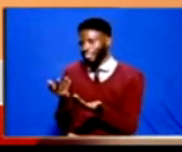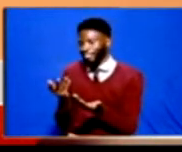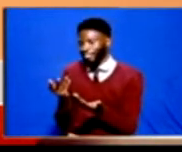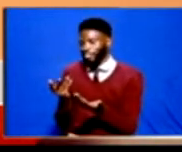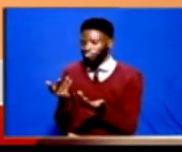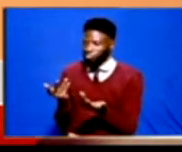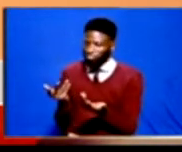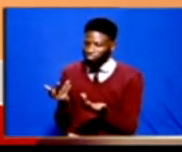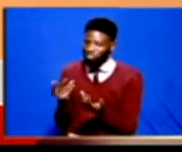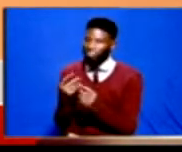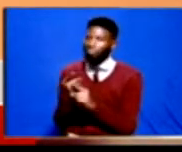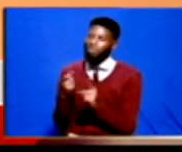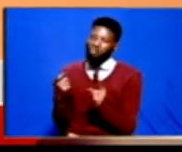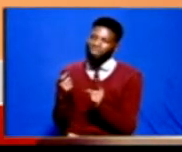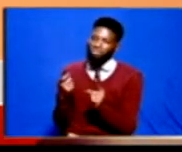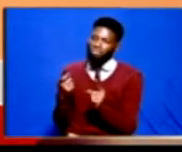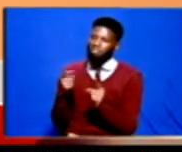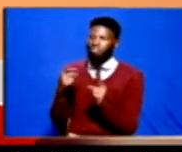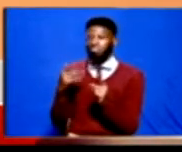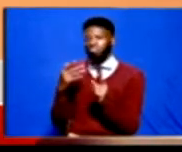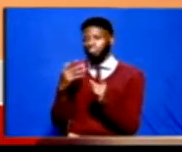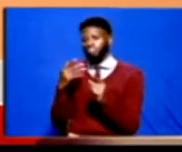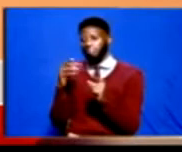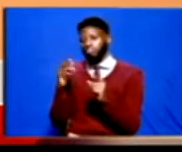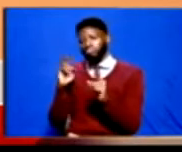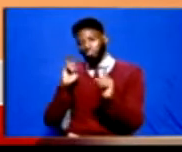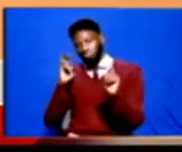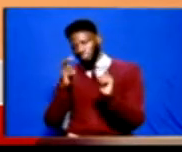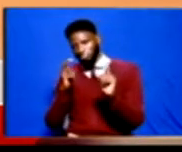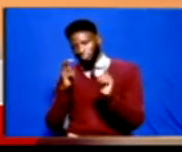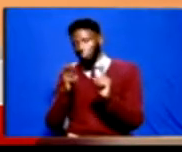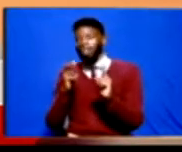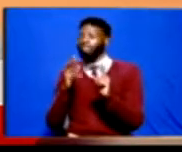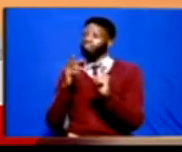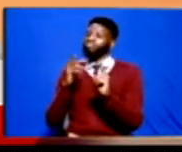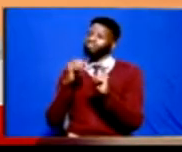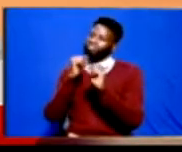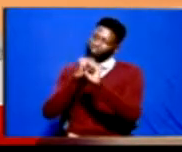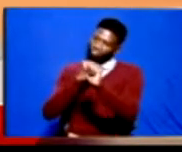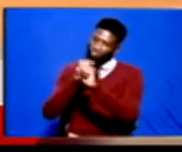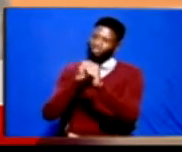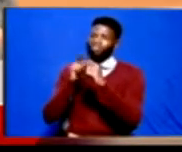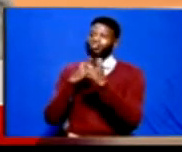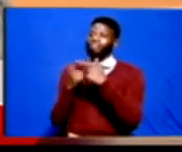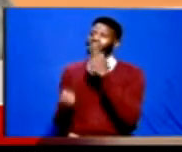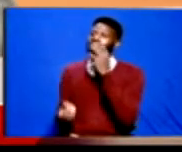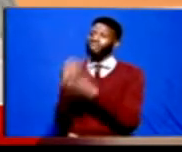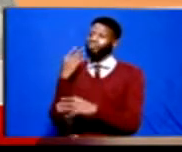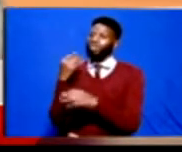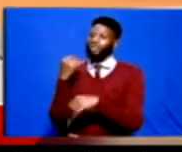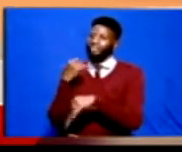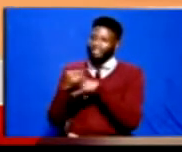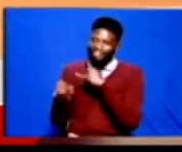you know, from prospects, you know, to setting up the infrastructure that is needed, of course, sourcing for markets,